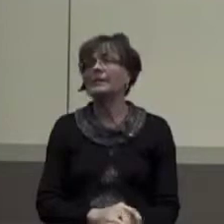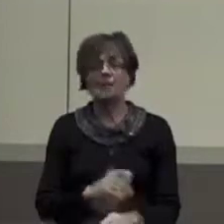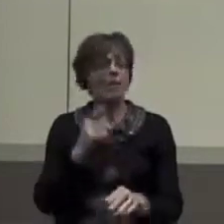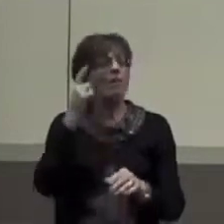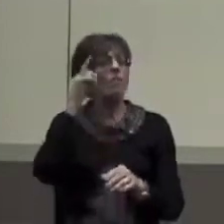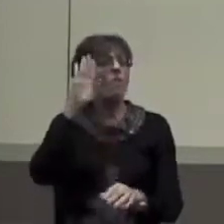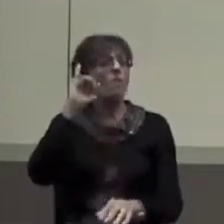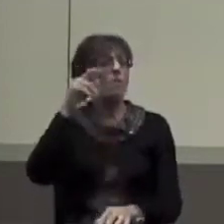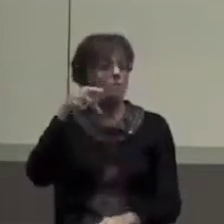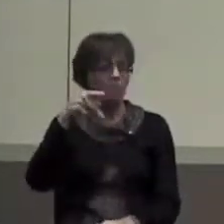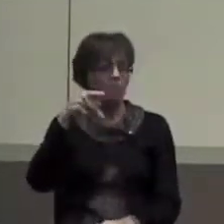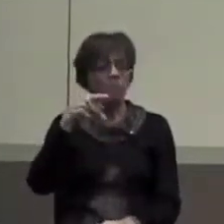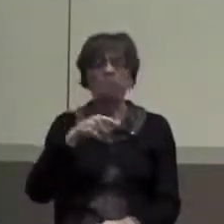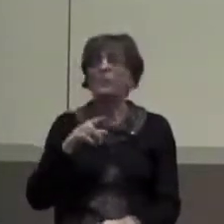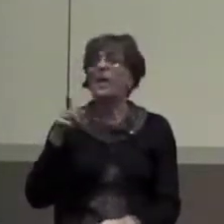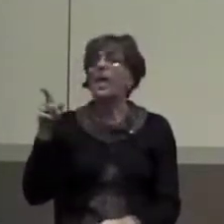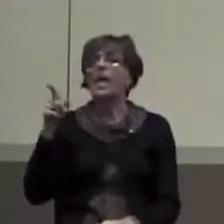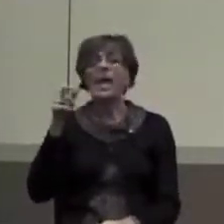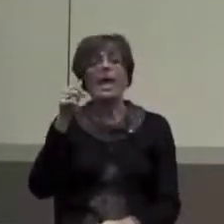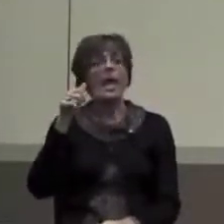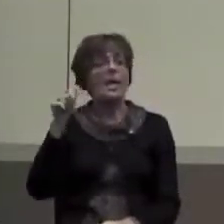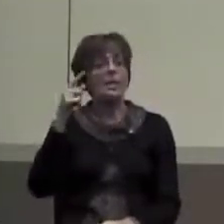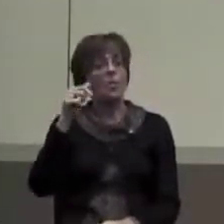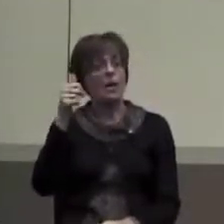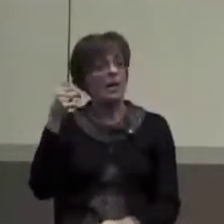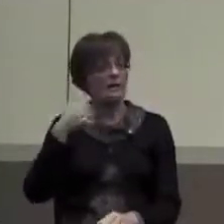Anybody else have a different process?